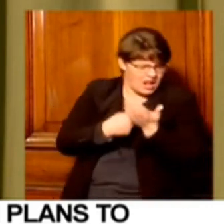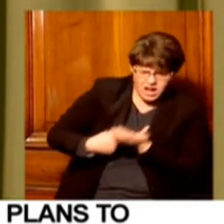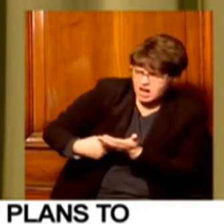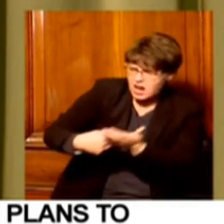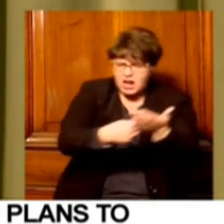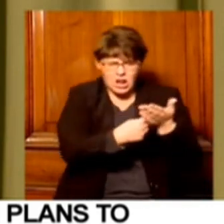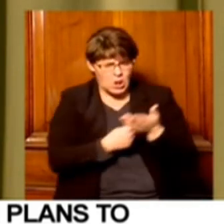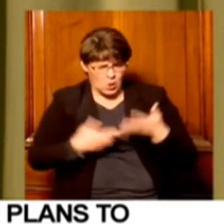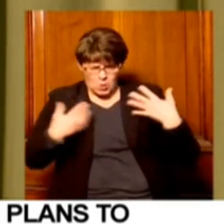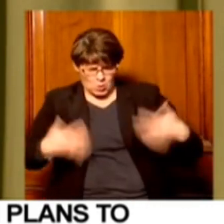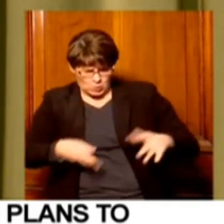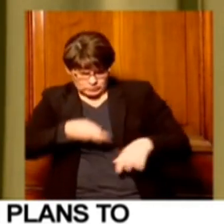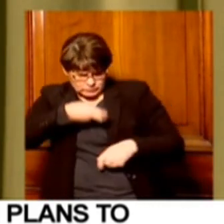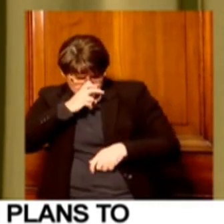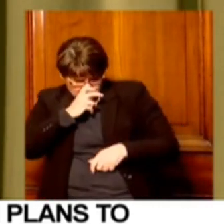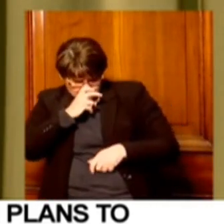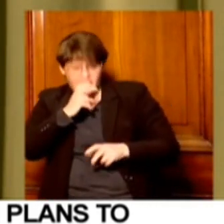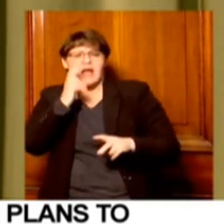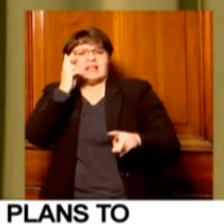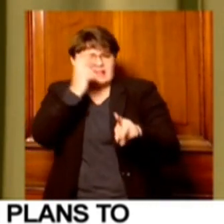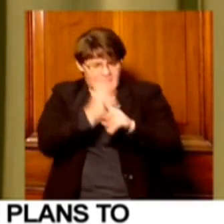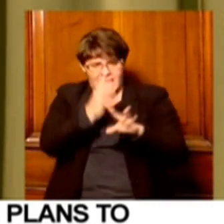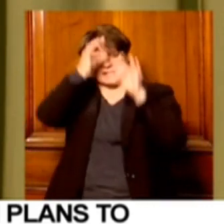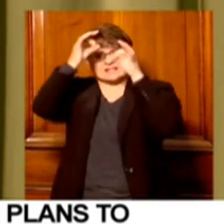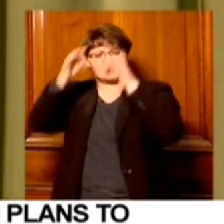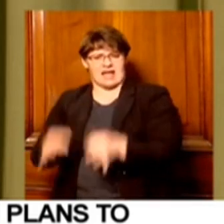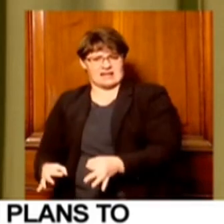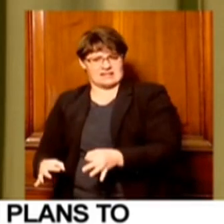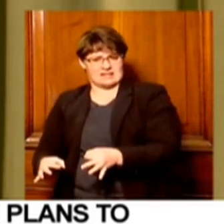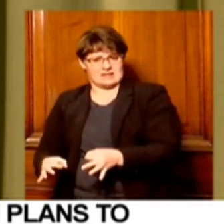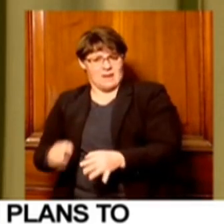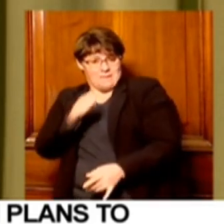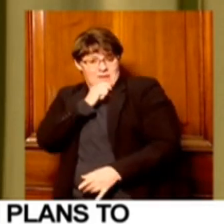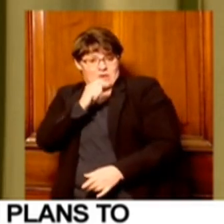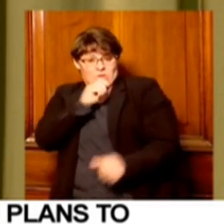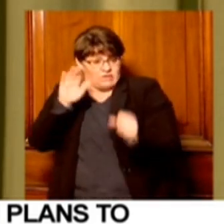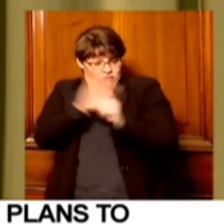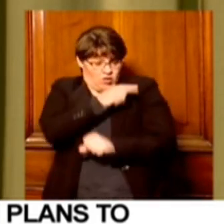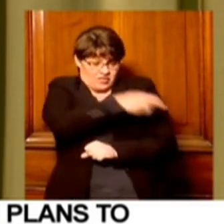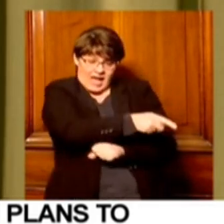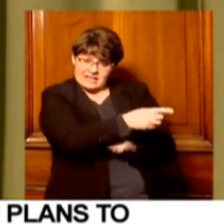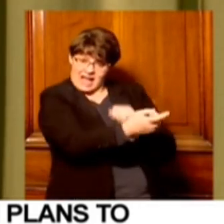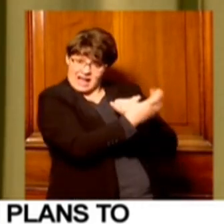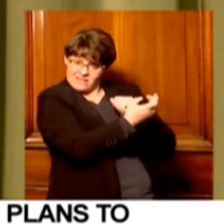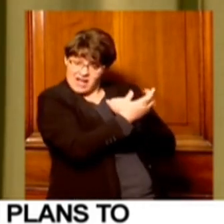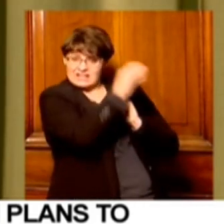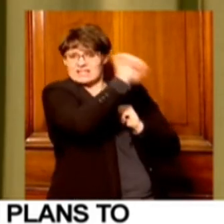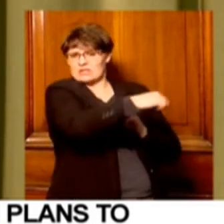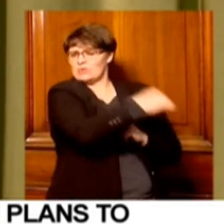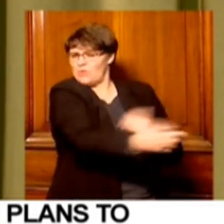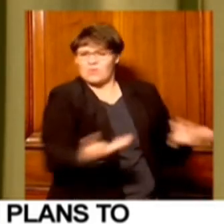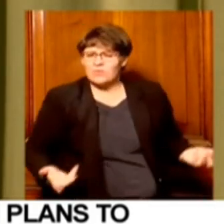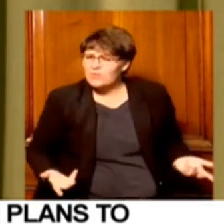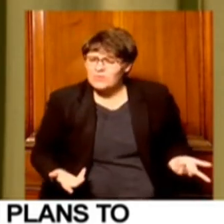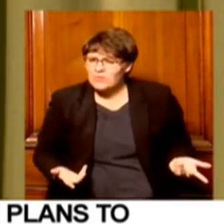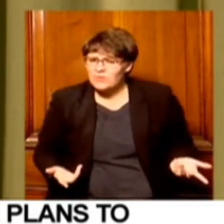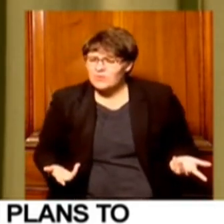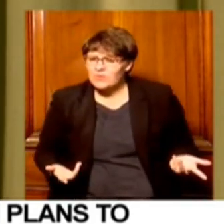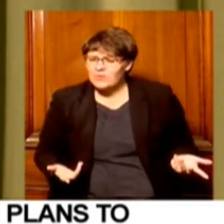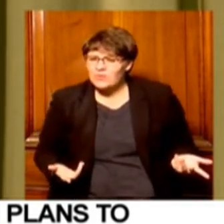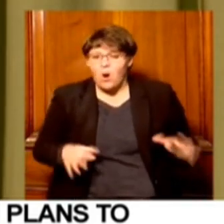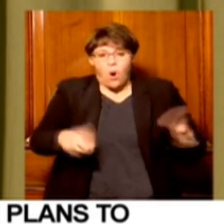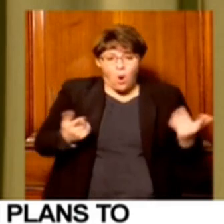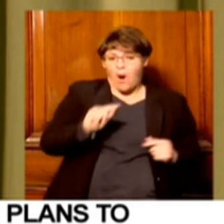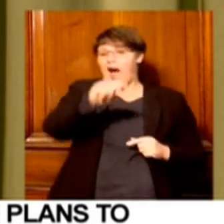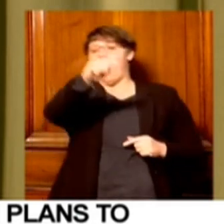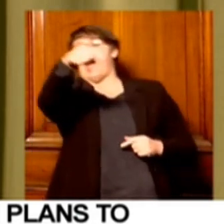discussions, certain decisions are taken, either informed by those advisories or